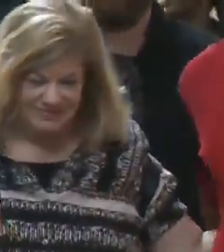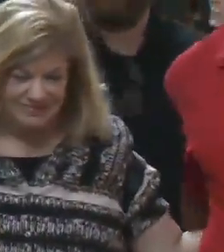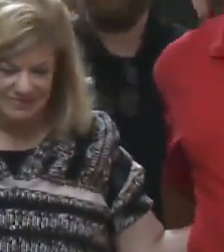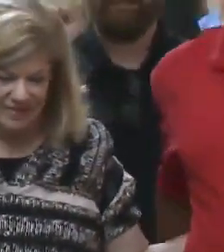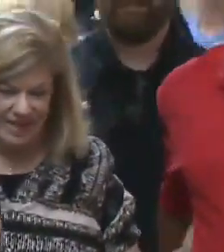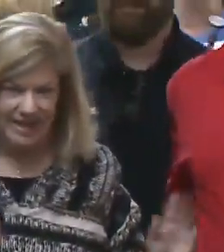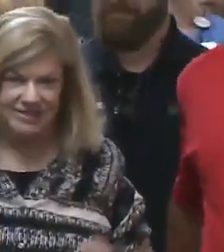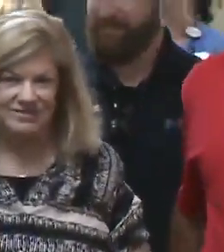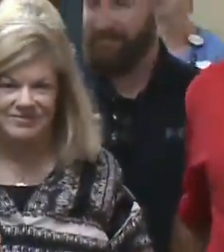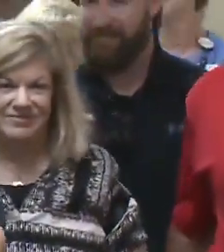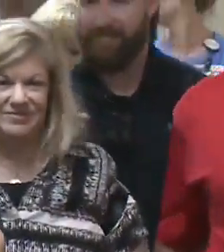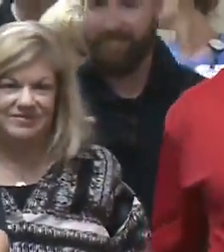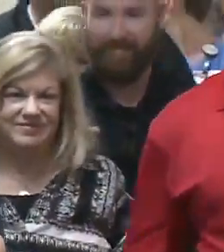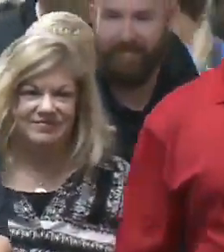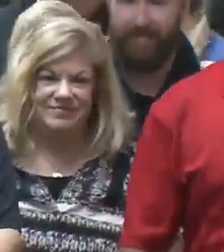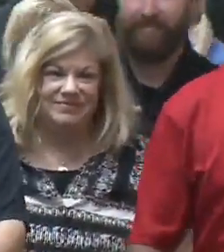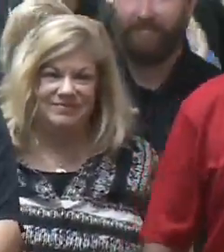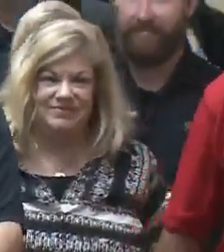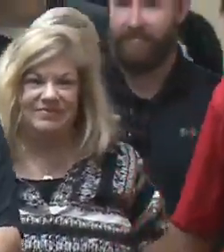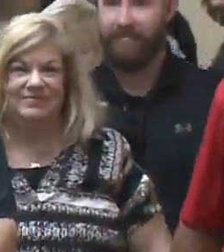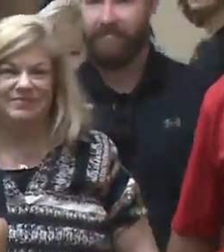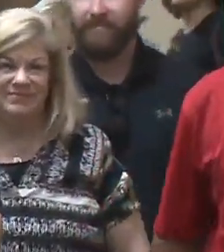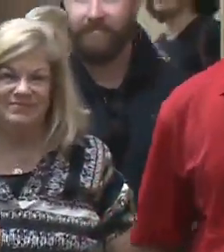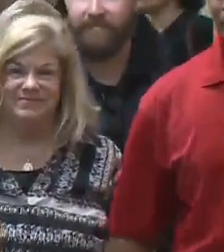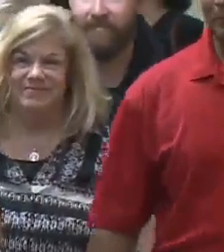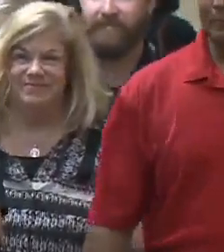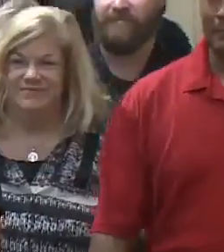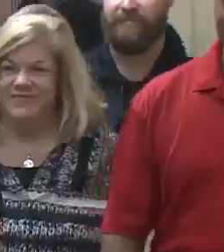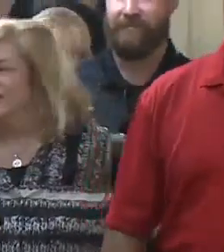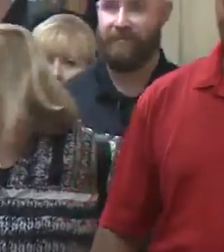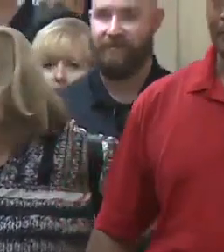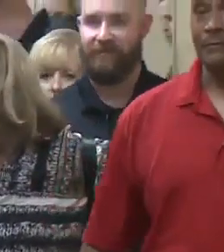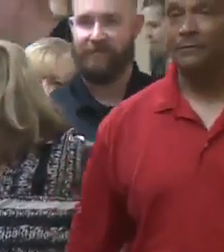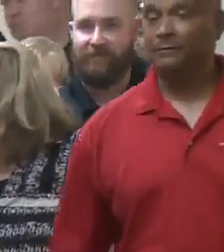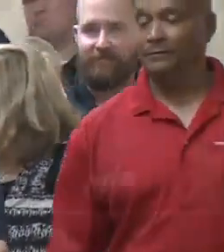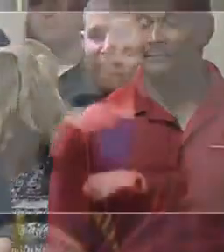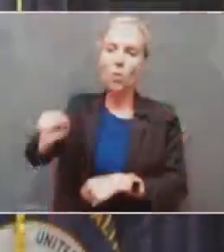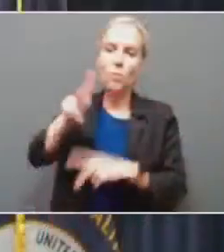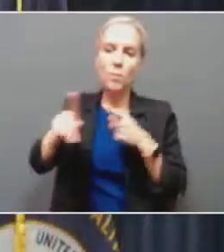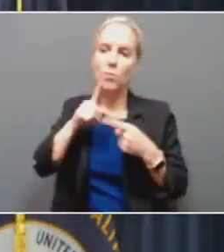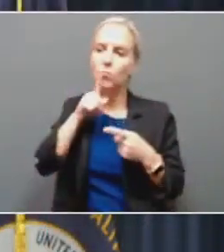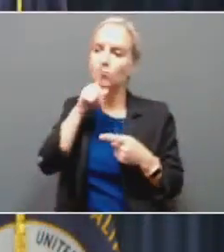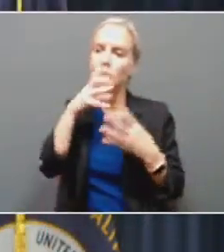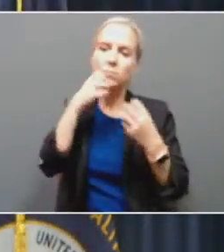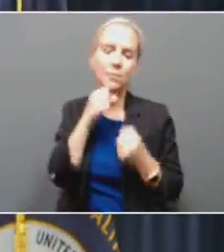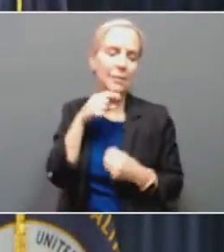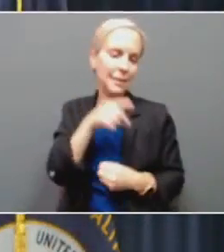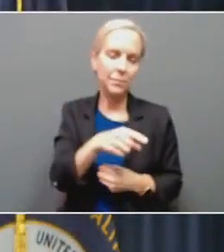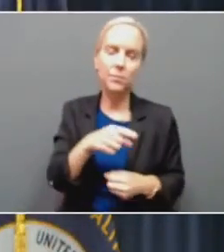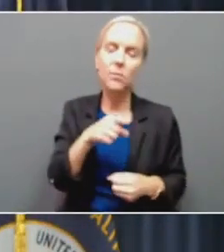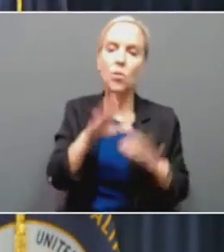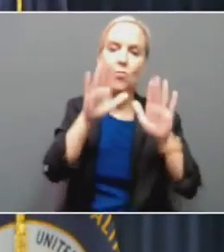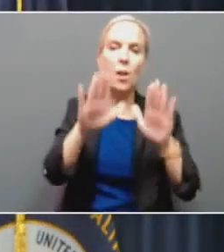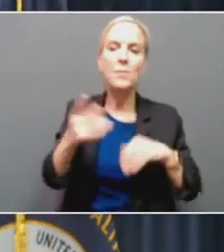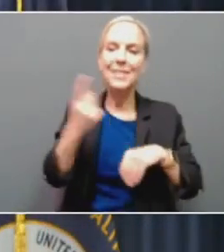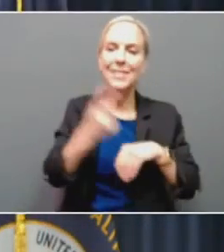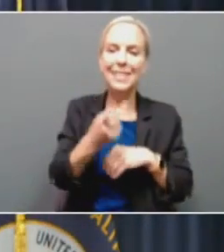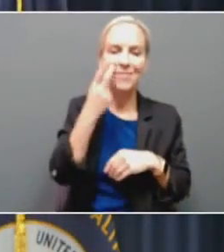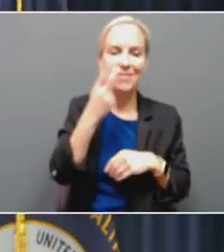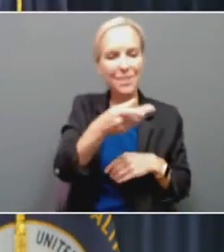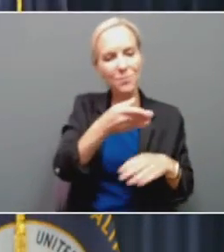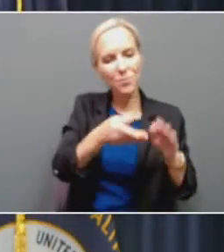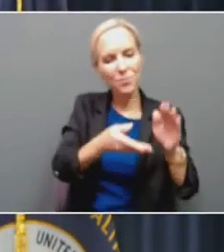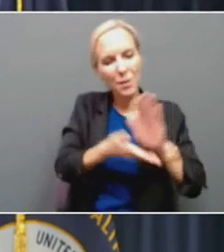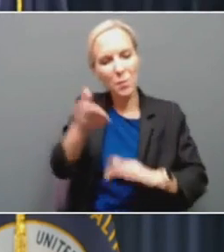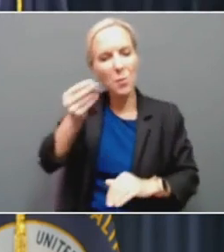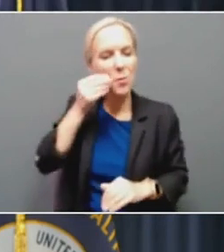Frasier Rehab. The governor says his recovery was nothing short of a miracle. It was an incredible day to see him get to go home. He